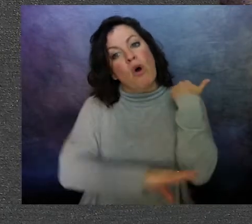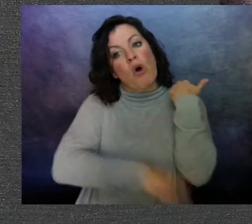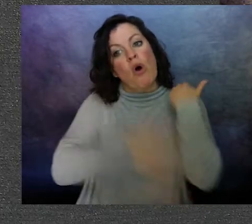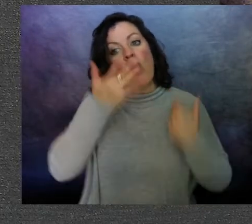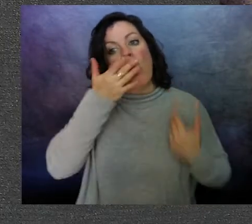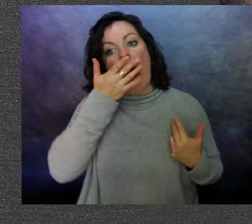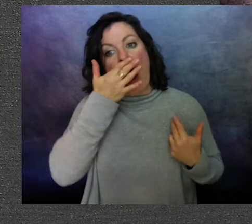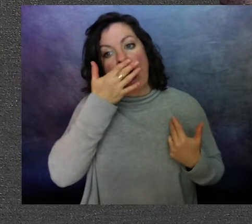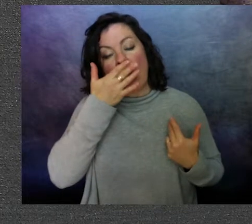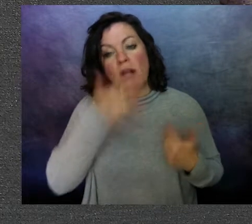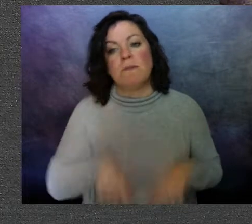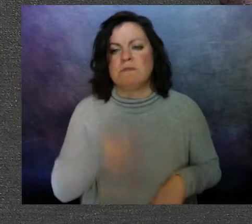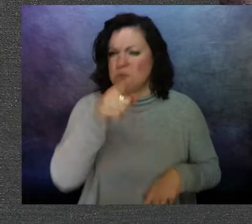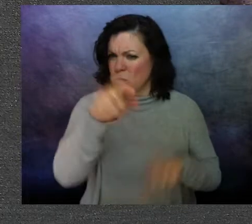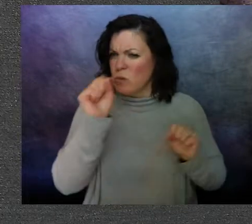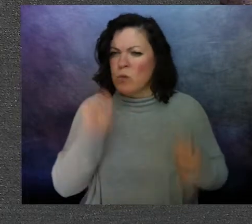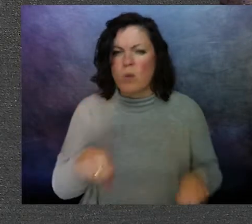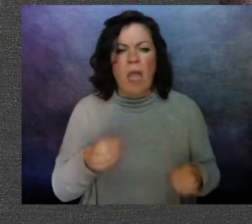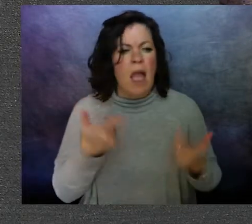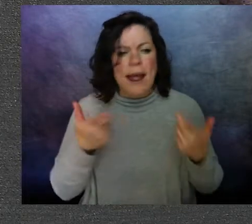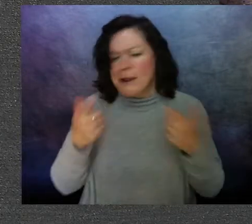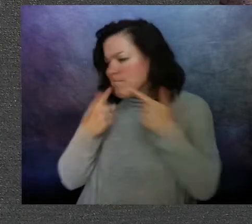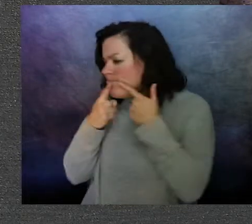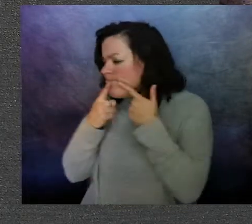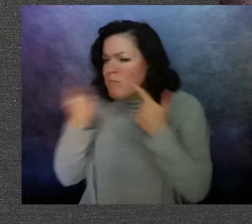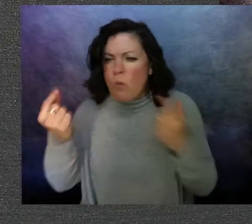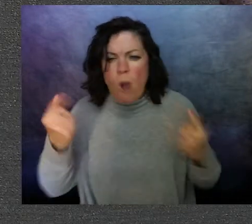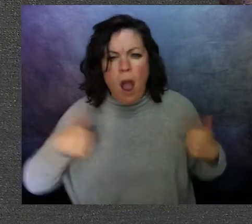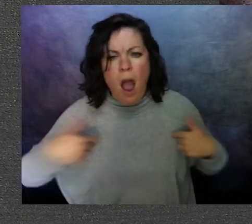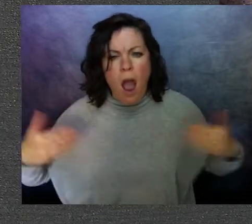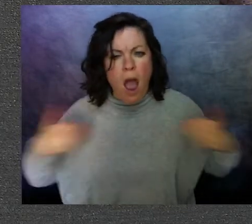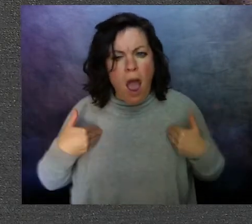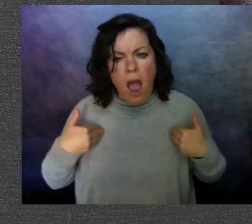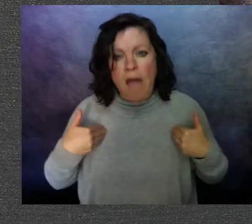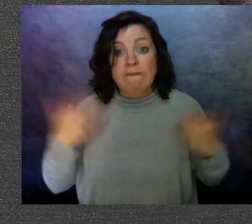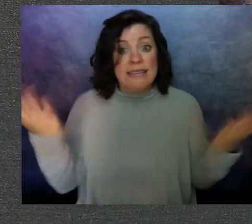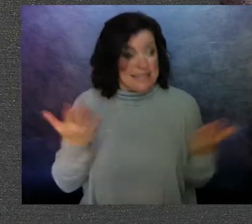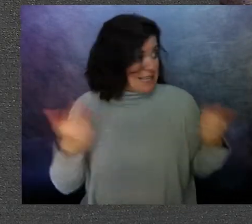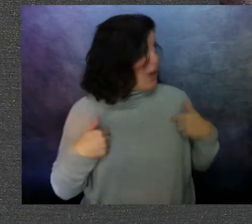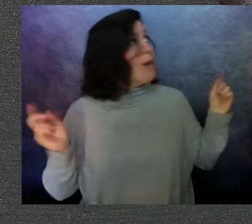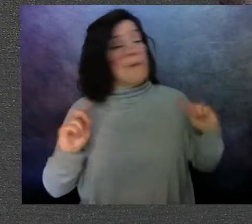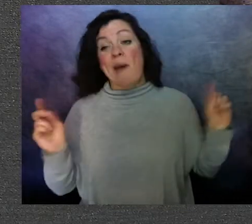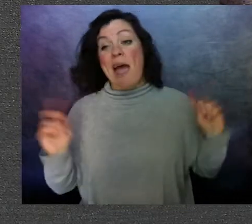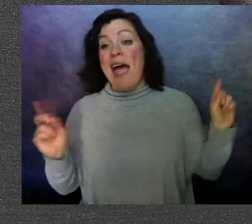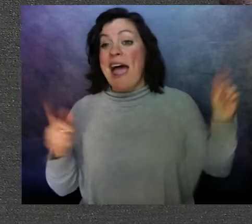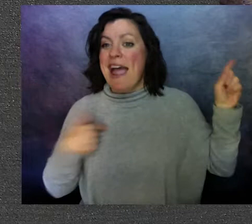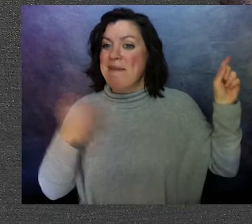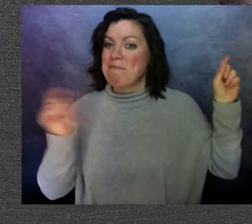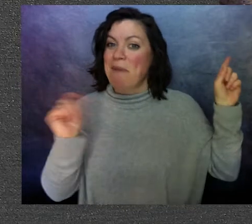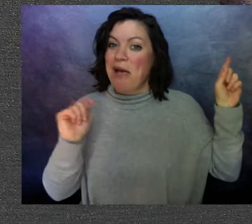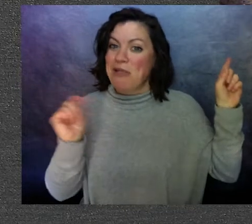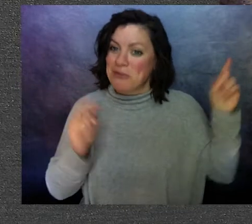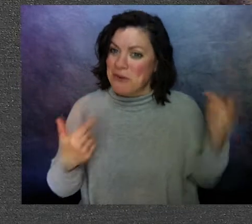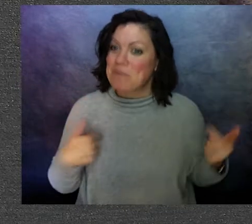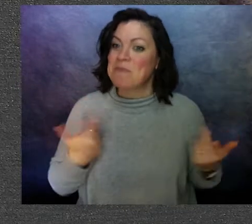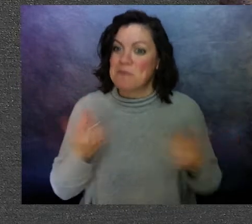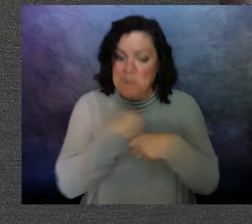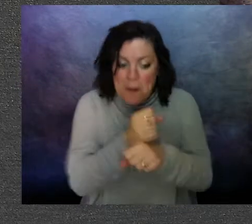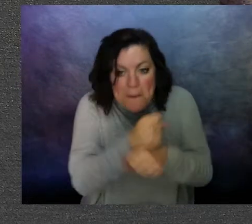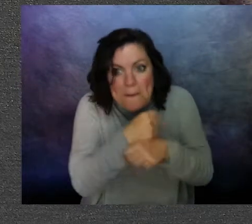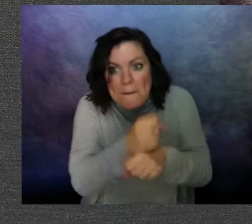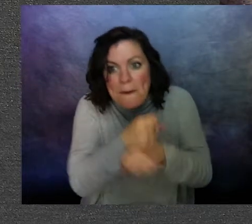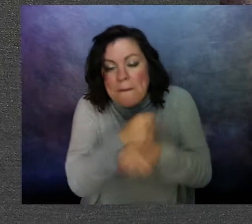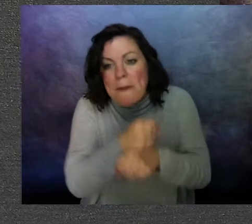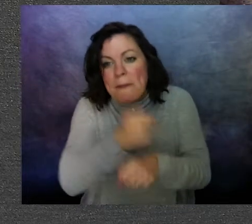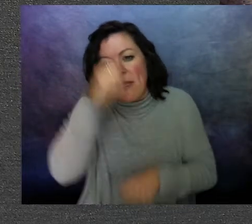house. Let me show you what I got. And then I came into actually the bathroom. I do the crafts a lot in the bathroom